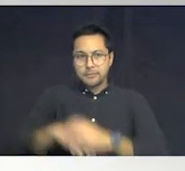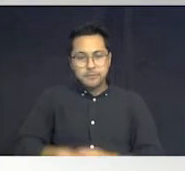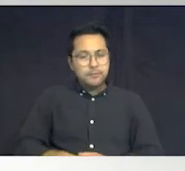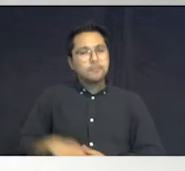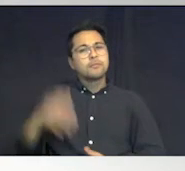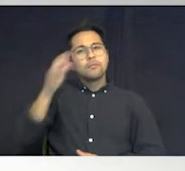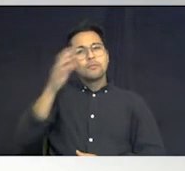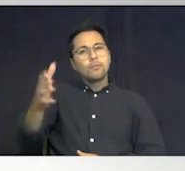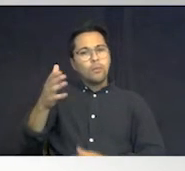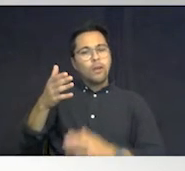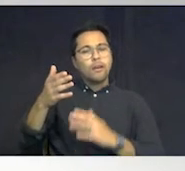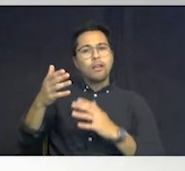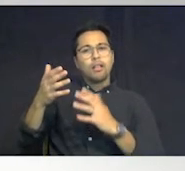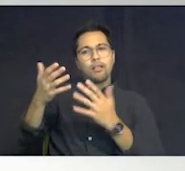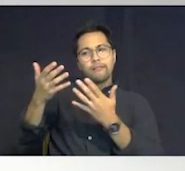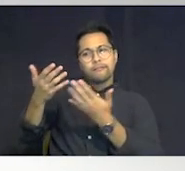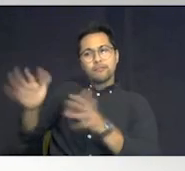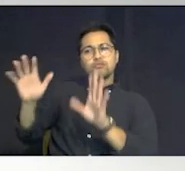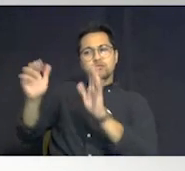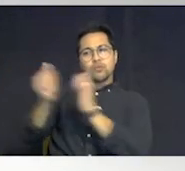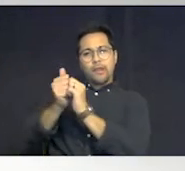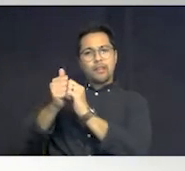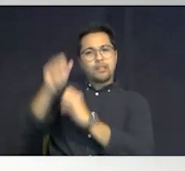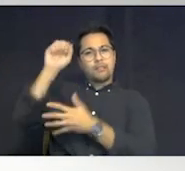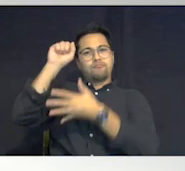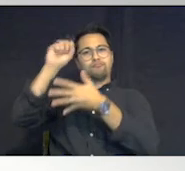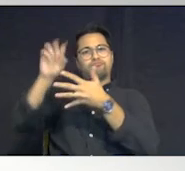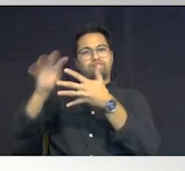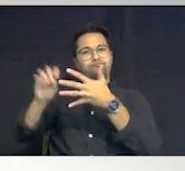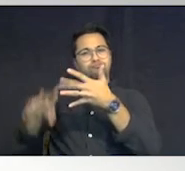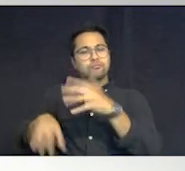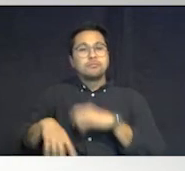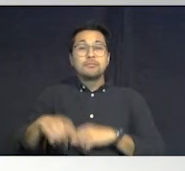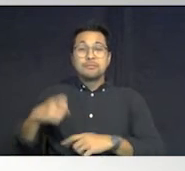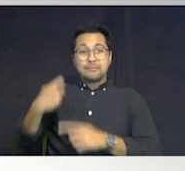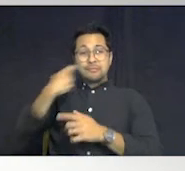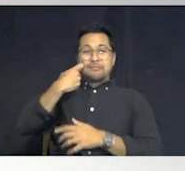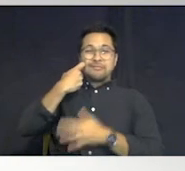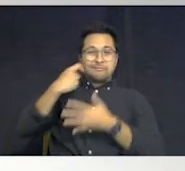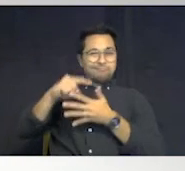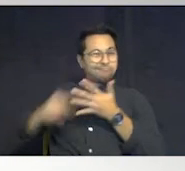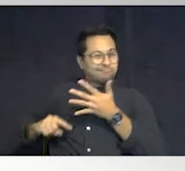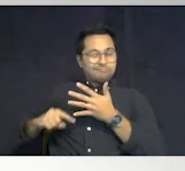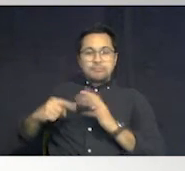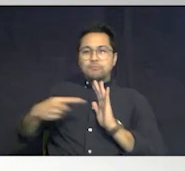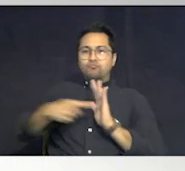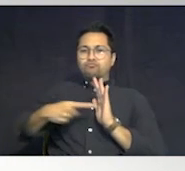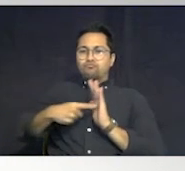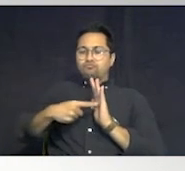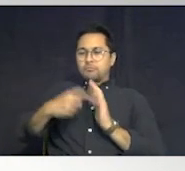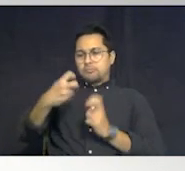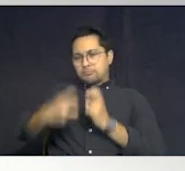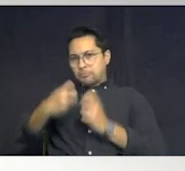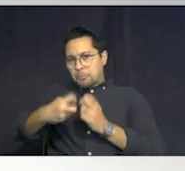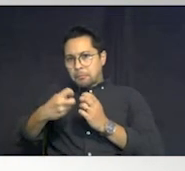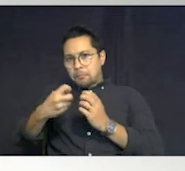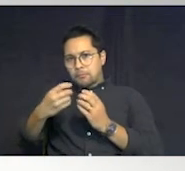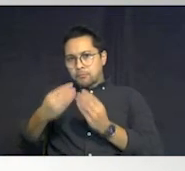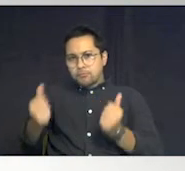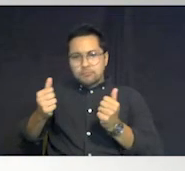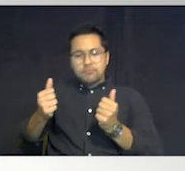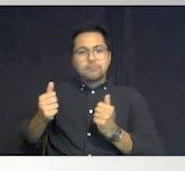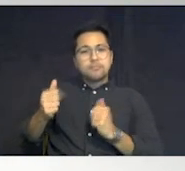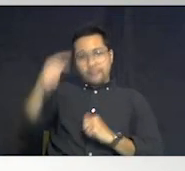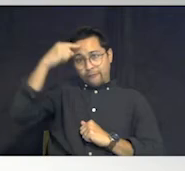up with some data, and this is the most recently publicly available dispute resolution data for our state. So